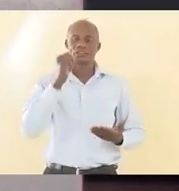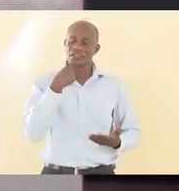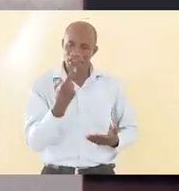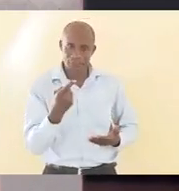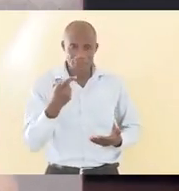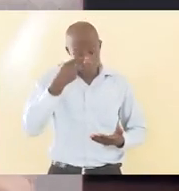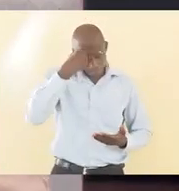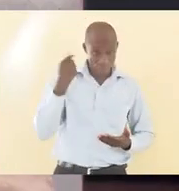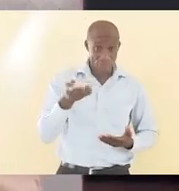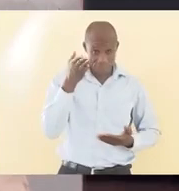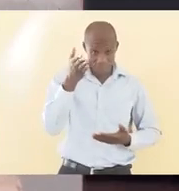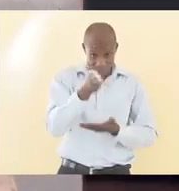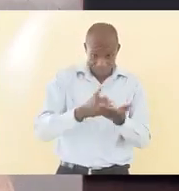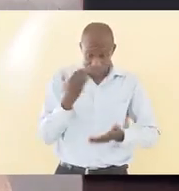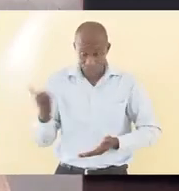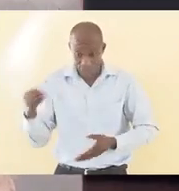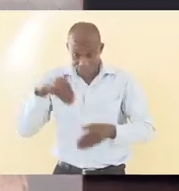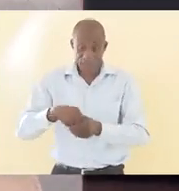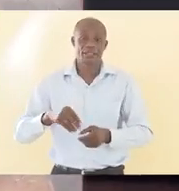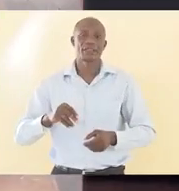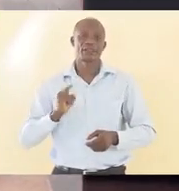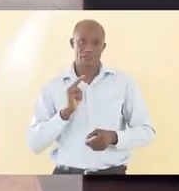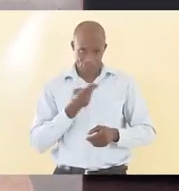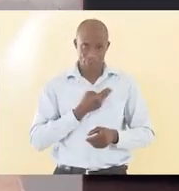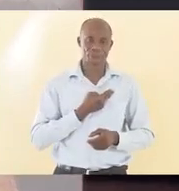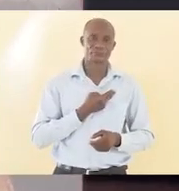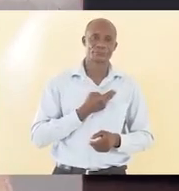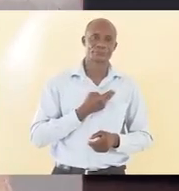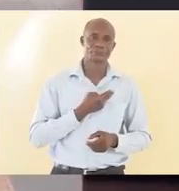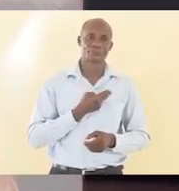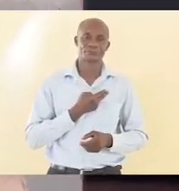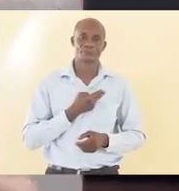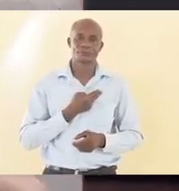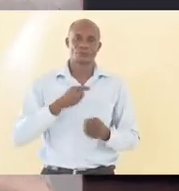She says, because there is something in us that when we are lying,